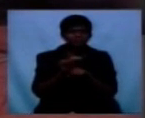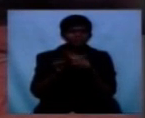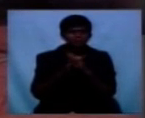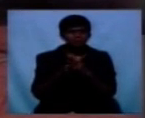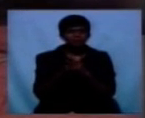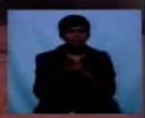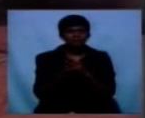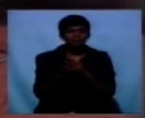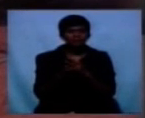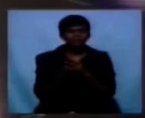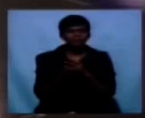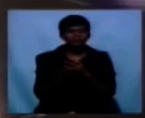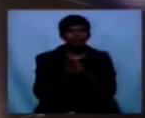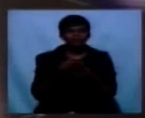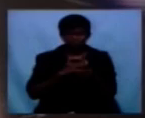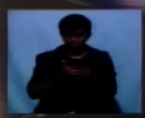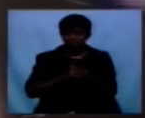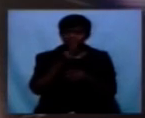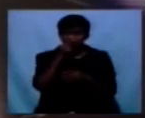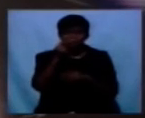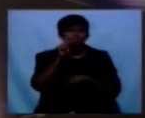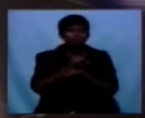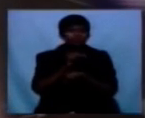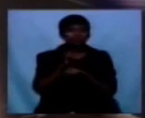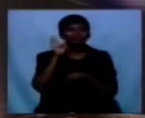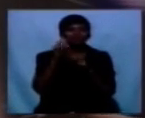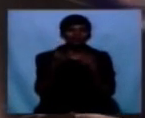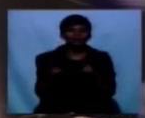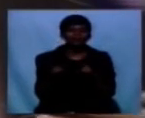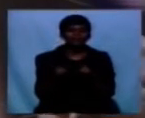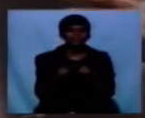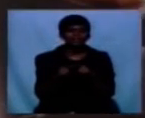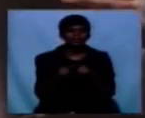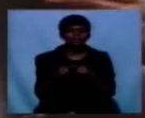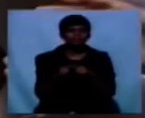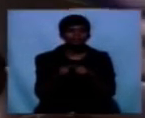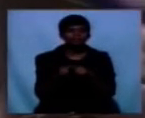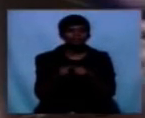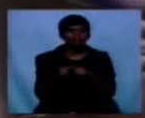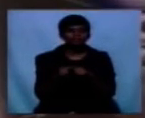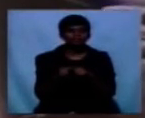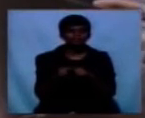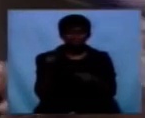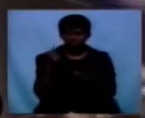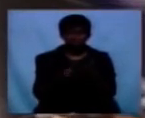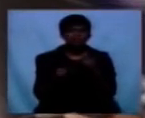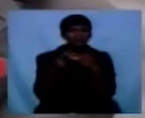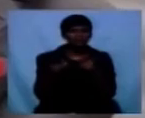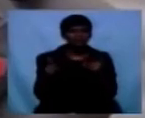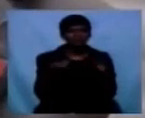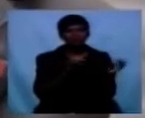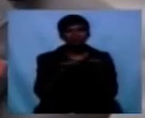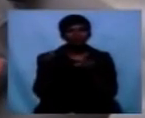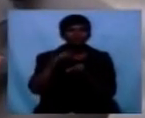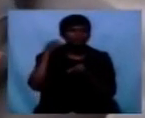if, because I see it taking off. People are anxious to see that take off, because what we've had now is... We'll move to Chawama,